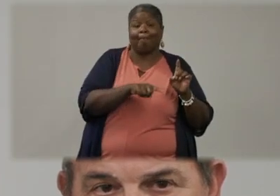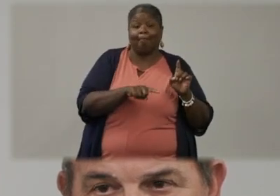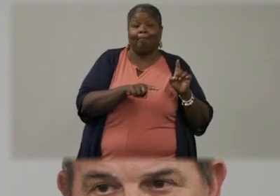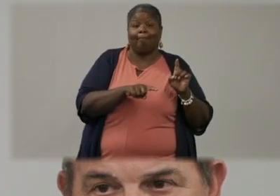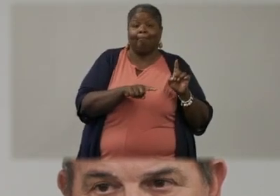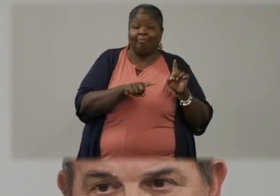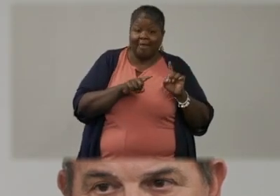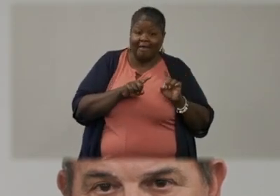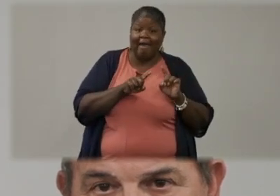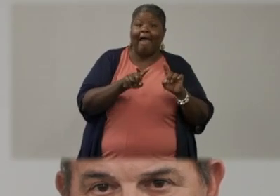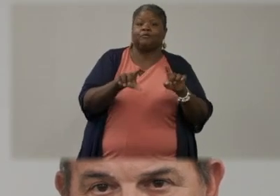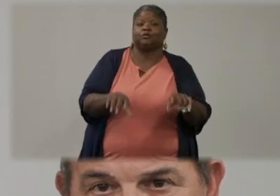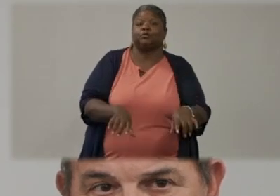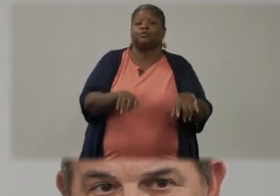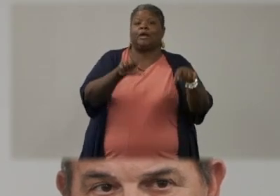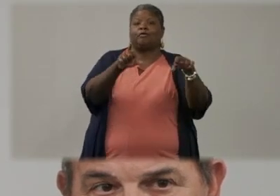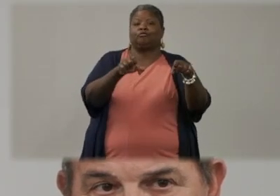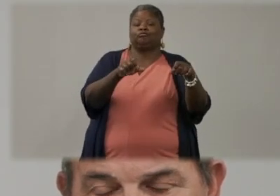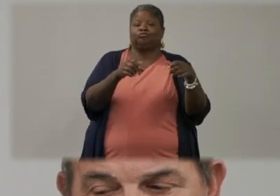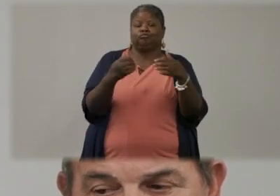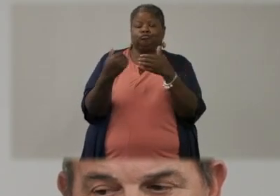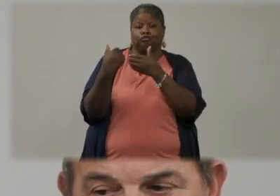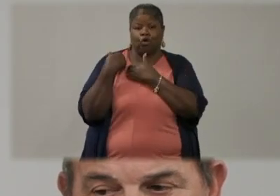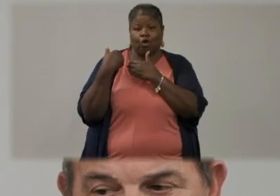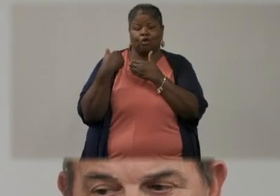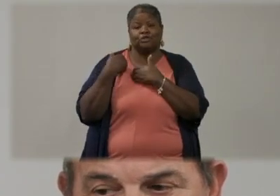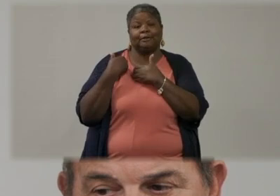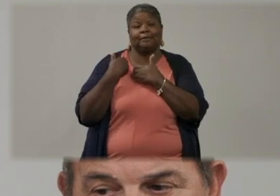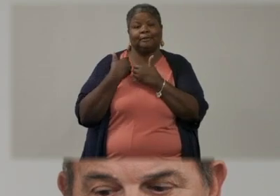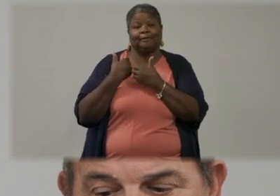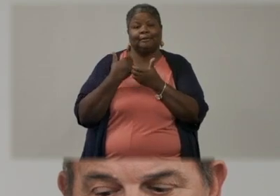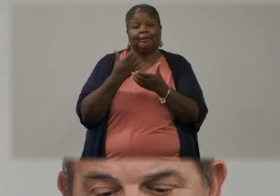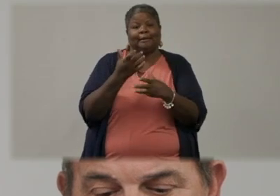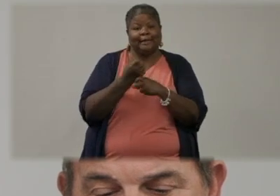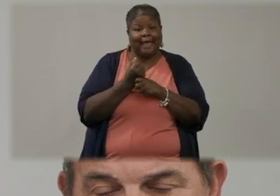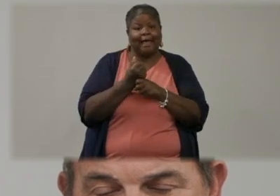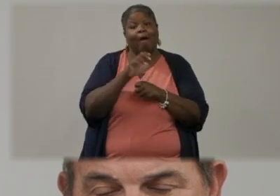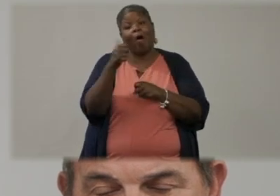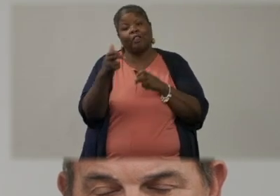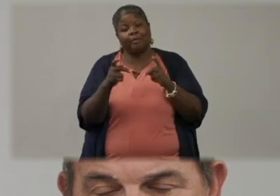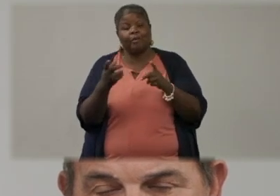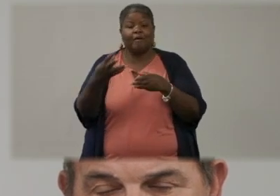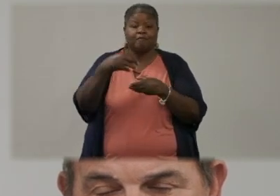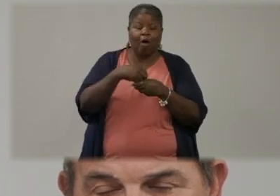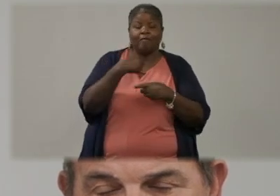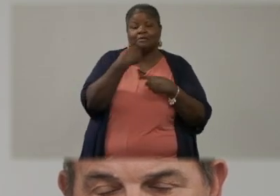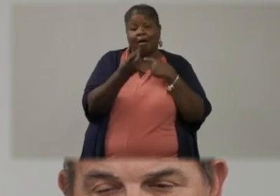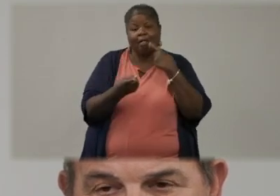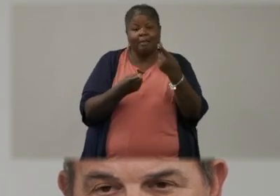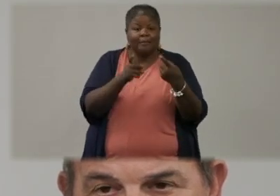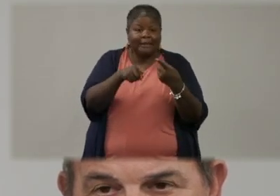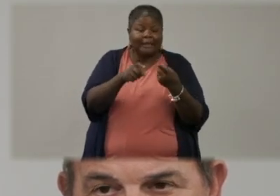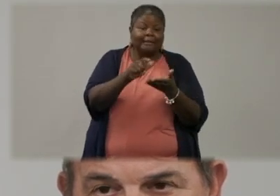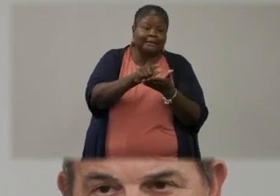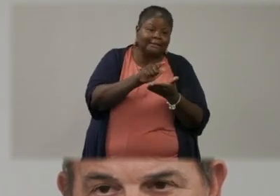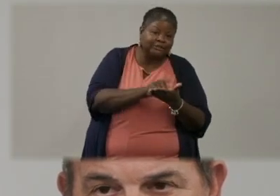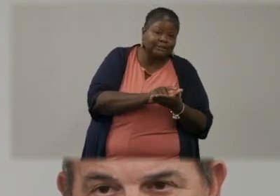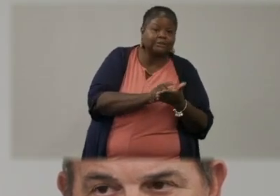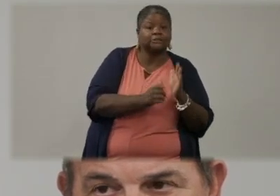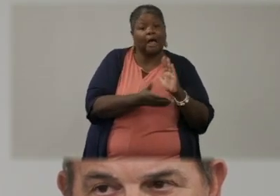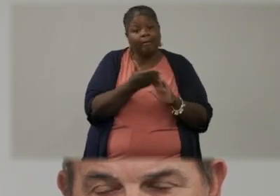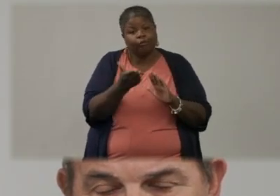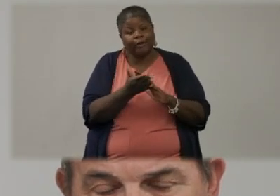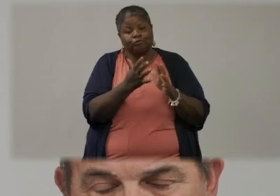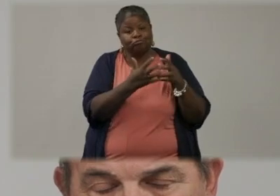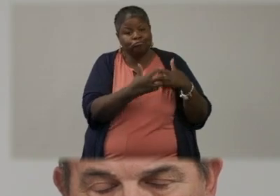to take charge and get other people involved, tell them what they need, get the logistics, get operations,